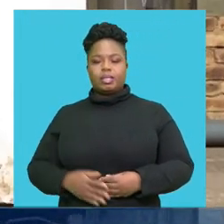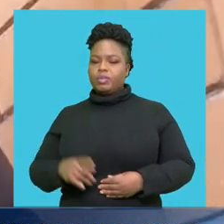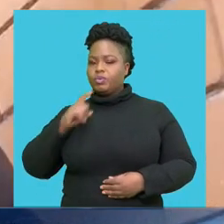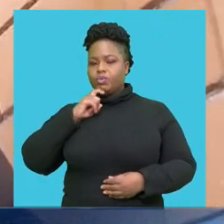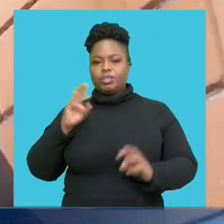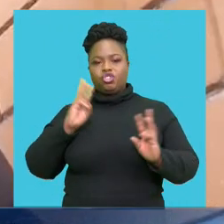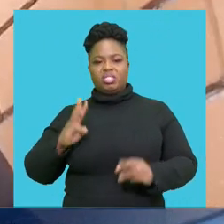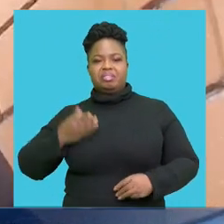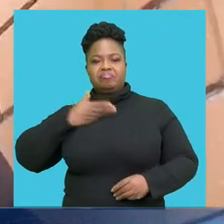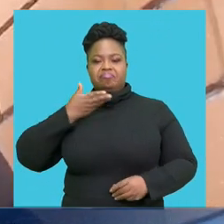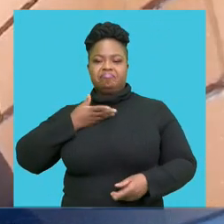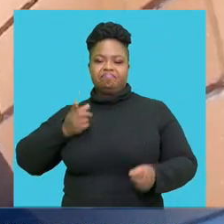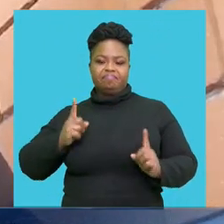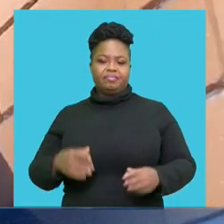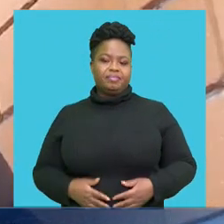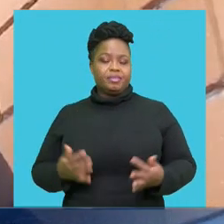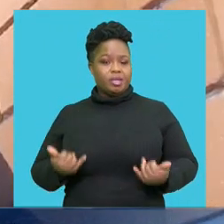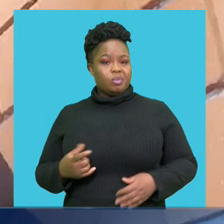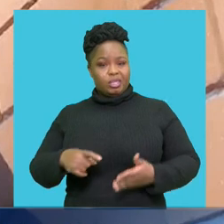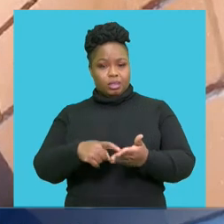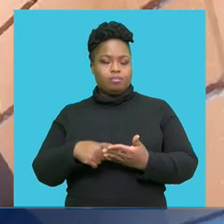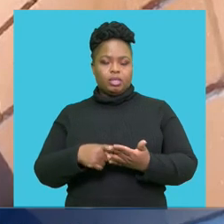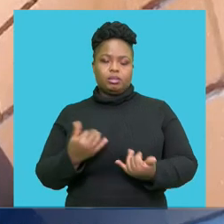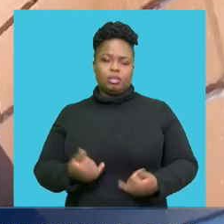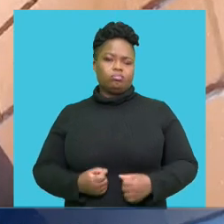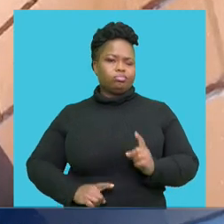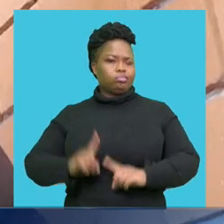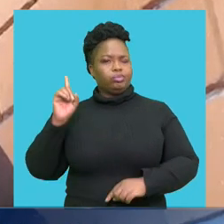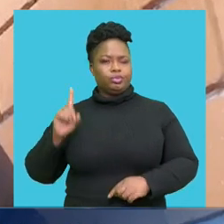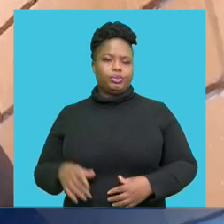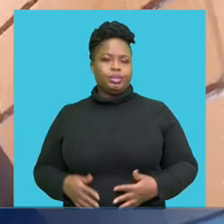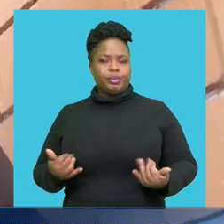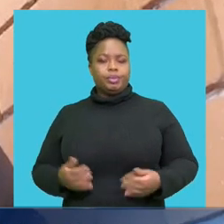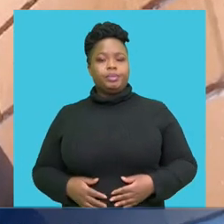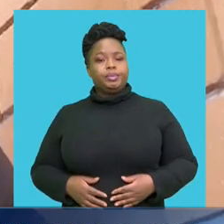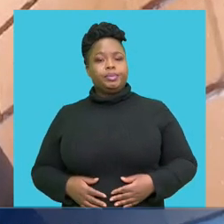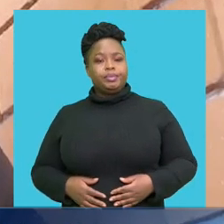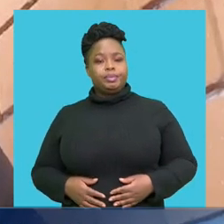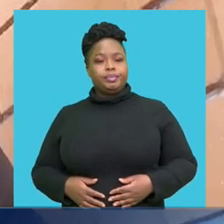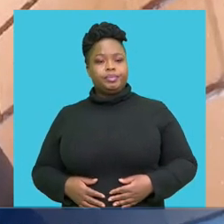their electricity consumption, and the demand has really skyrocketed.